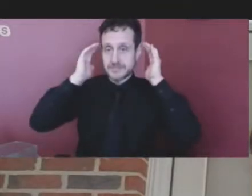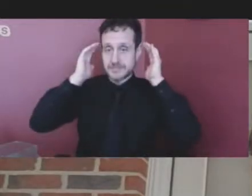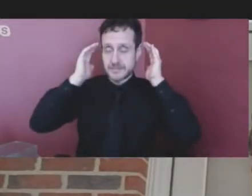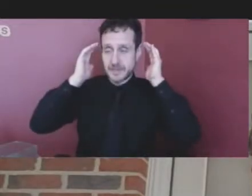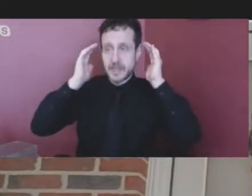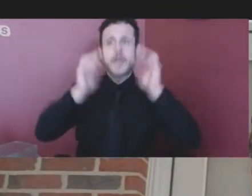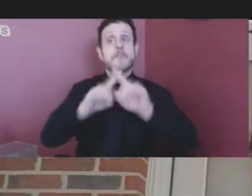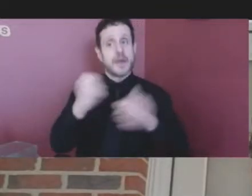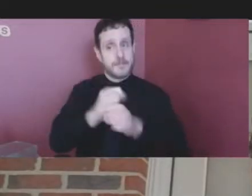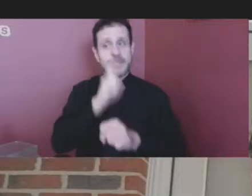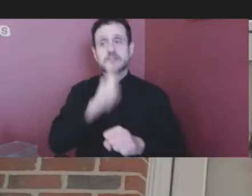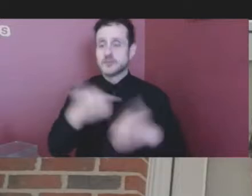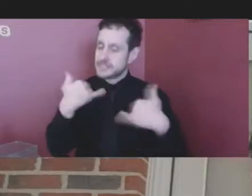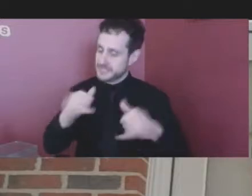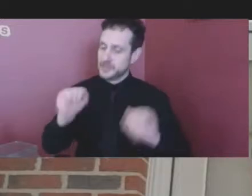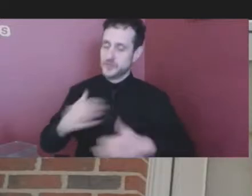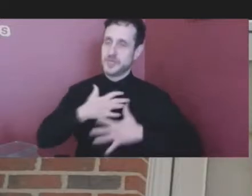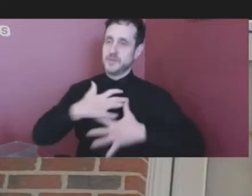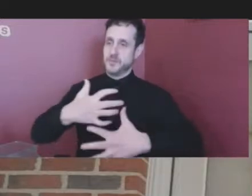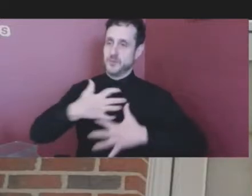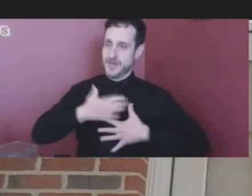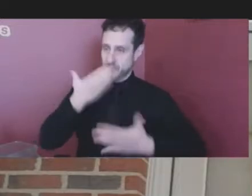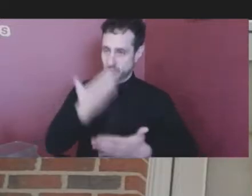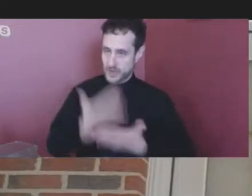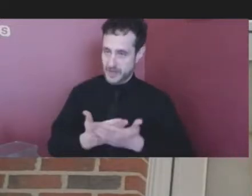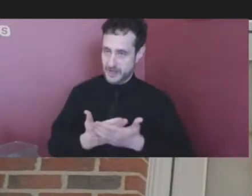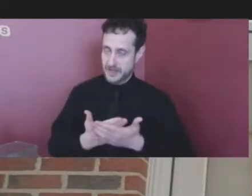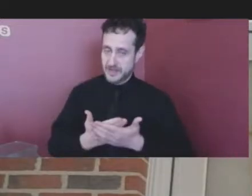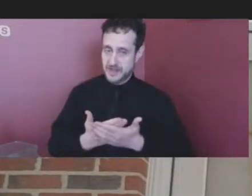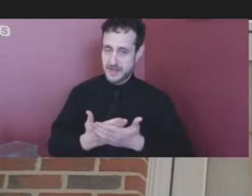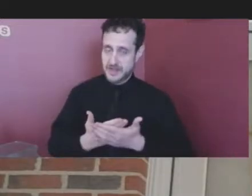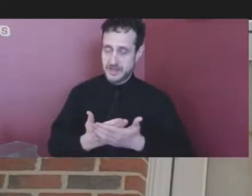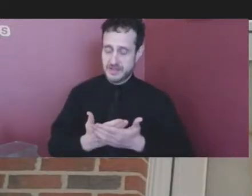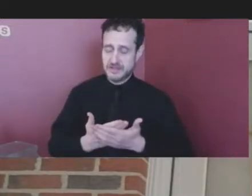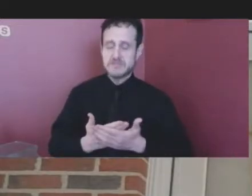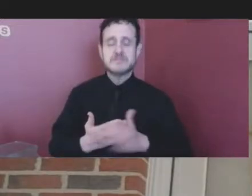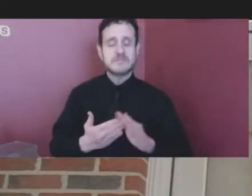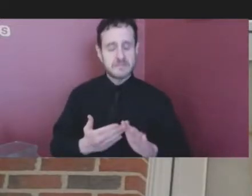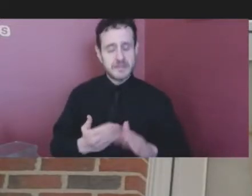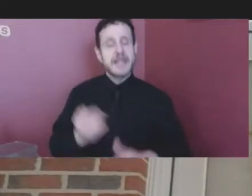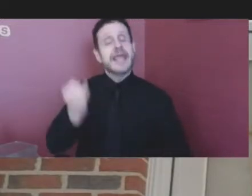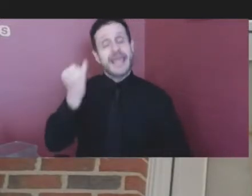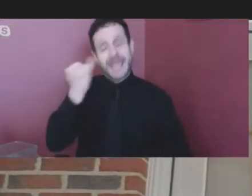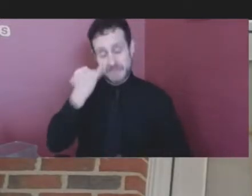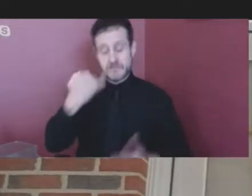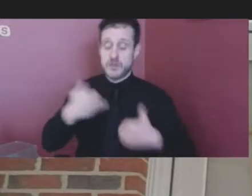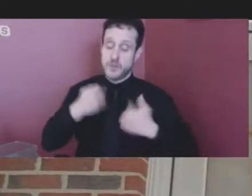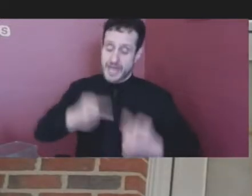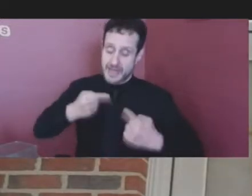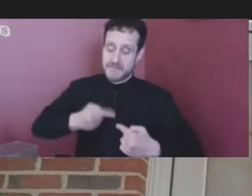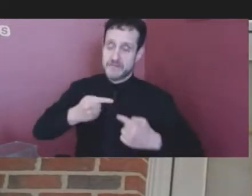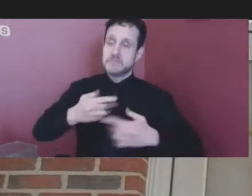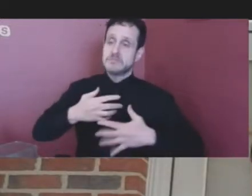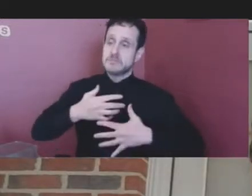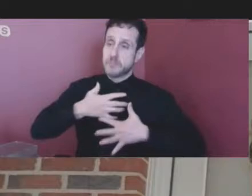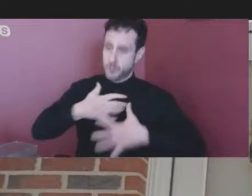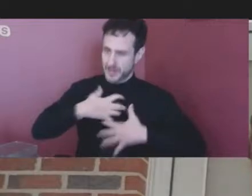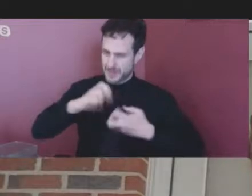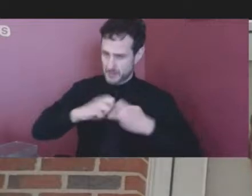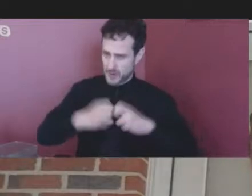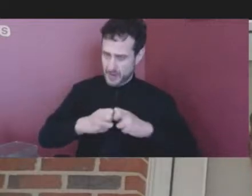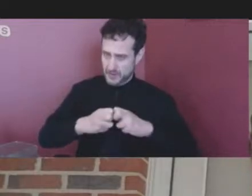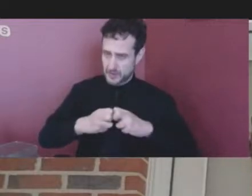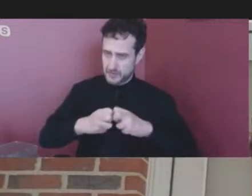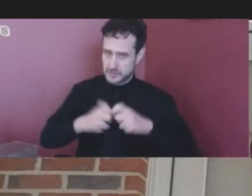breathing problems. And if it does, don't discard your face covering, put the costume